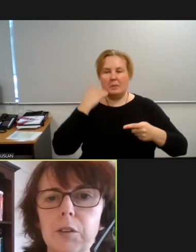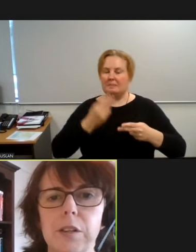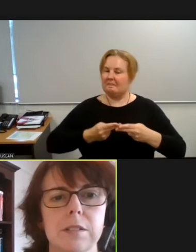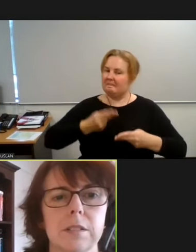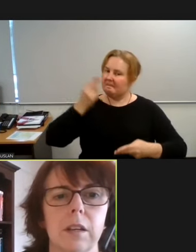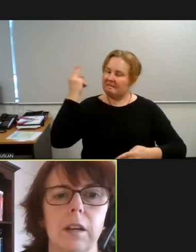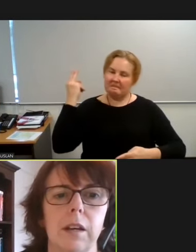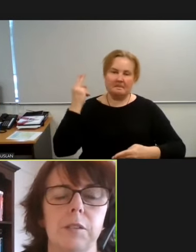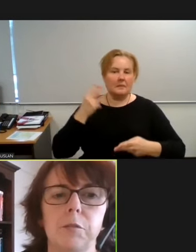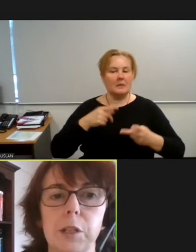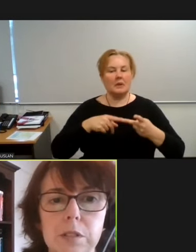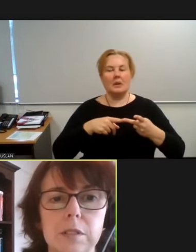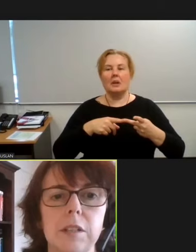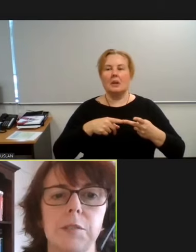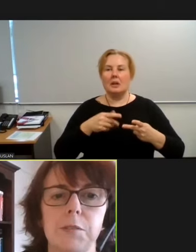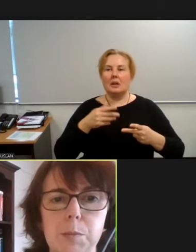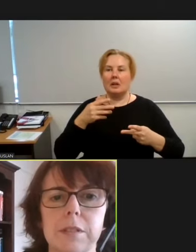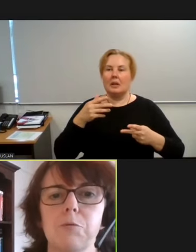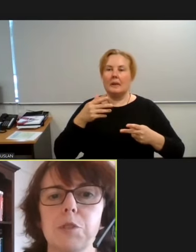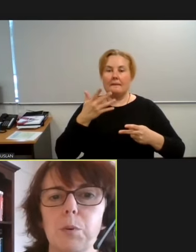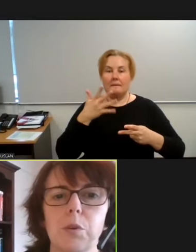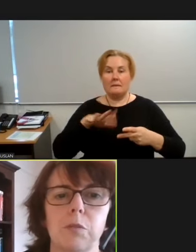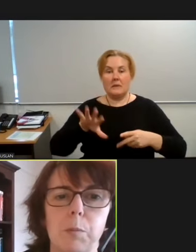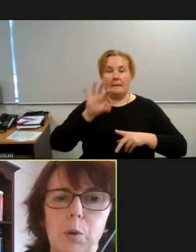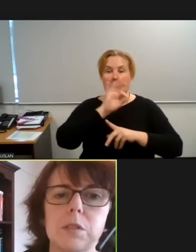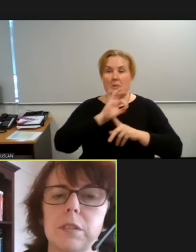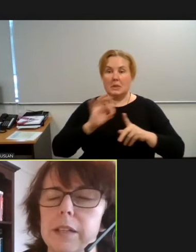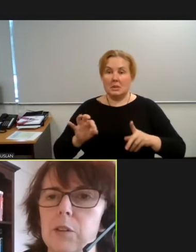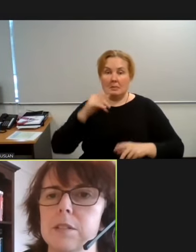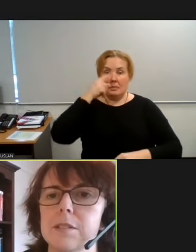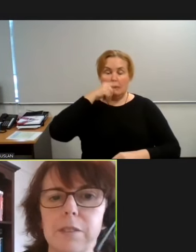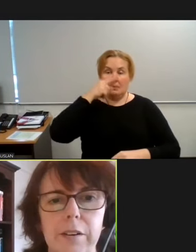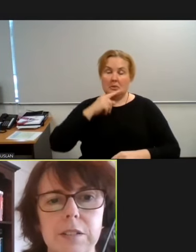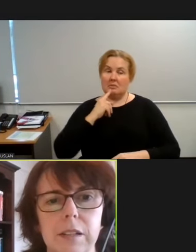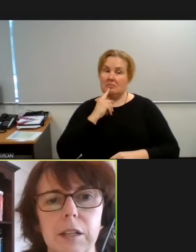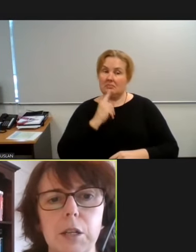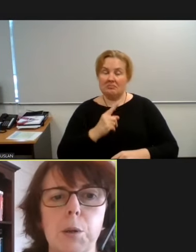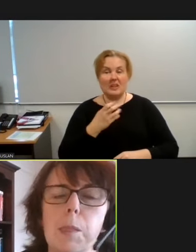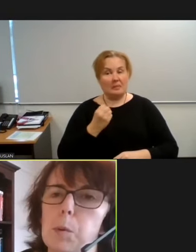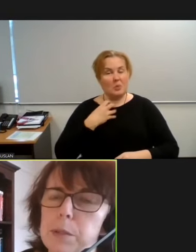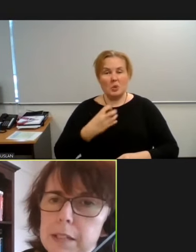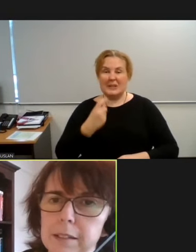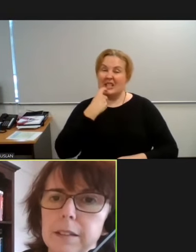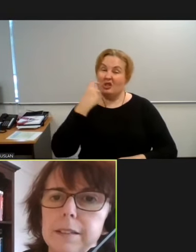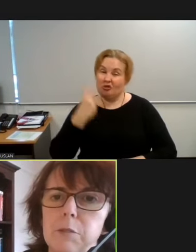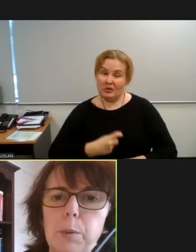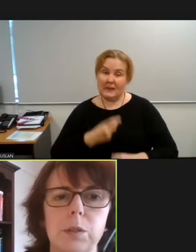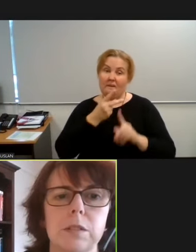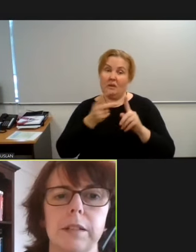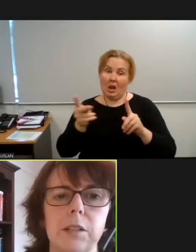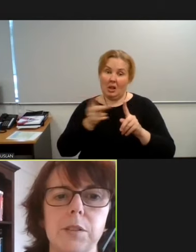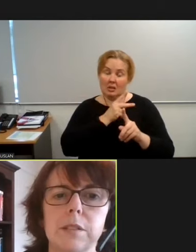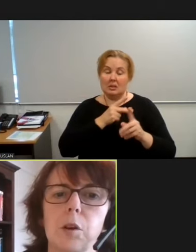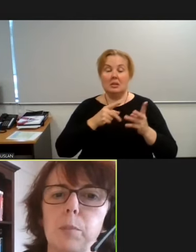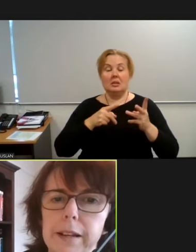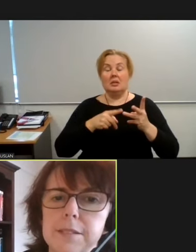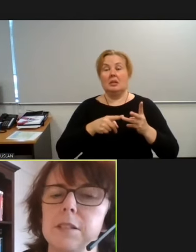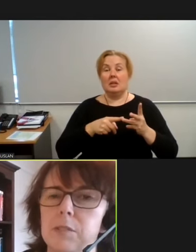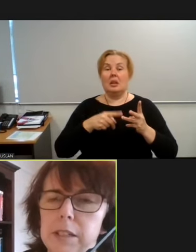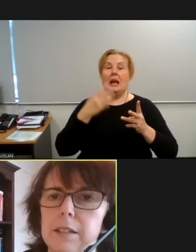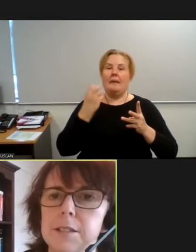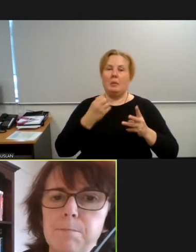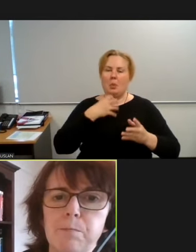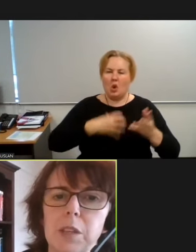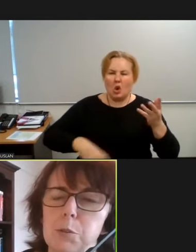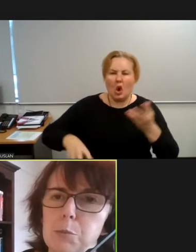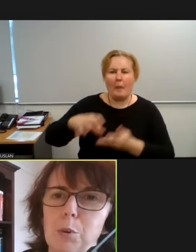an increase in frequency, 50% reported an increase in severity, but particularly they reported an increase in the complexity